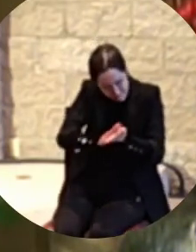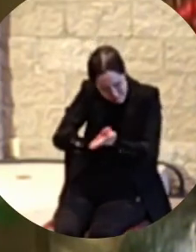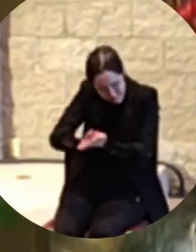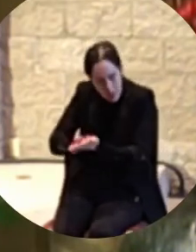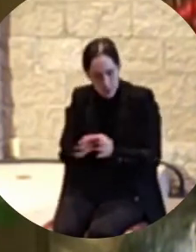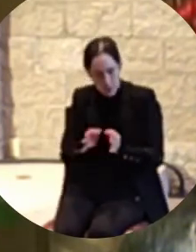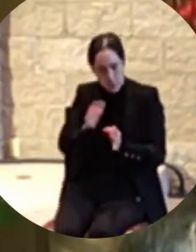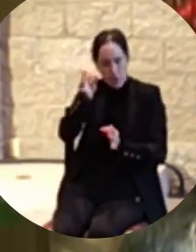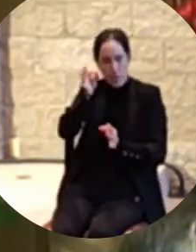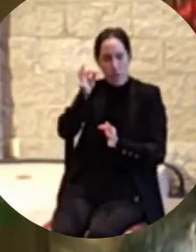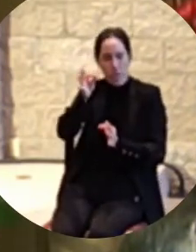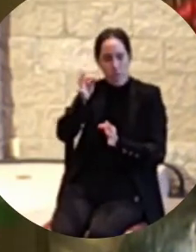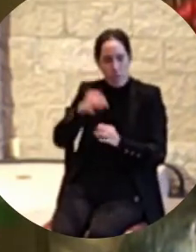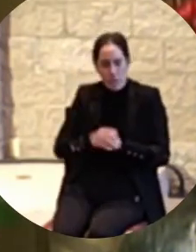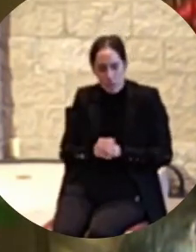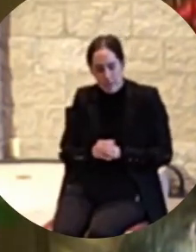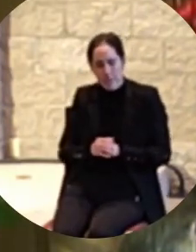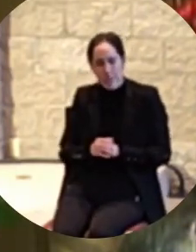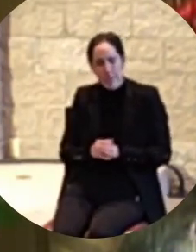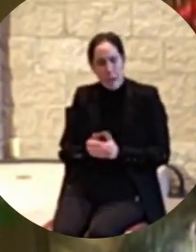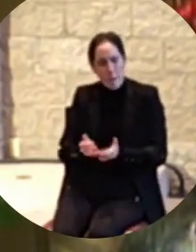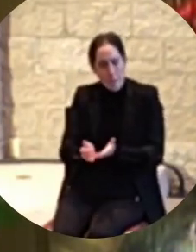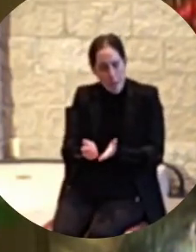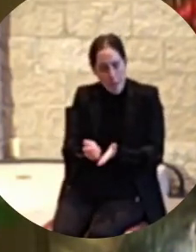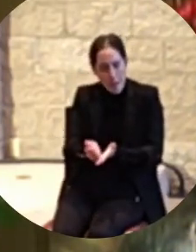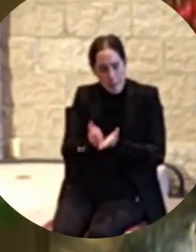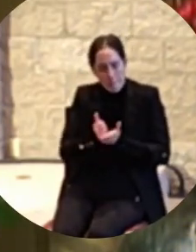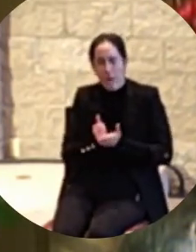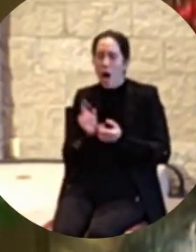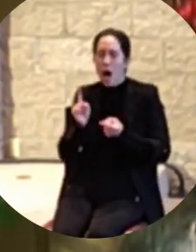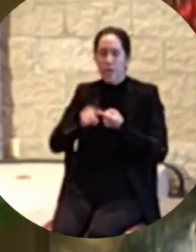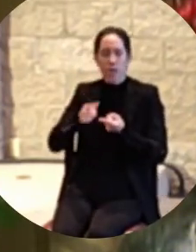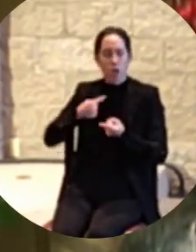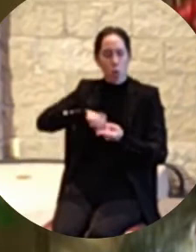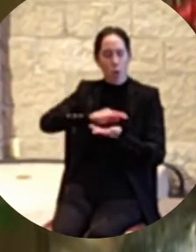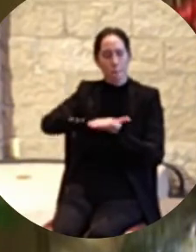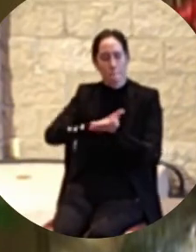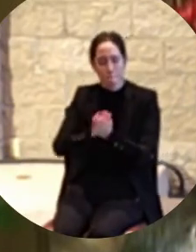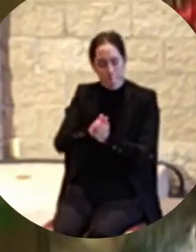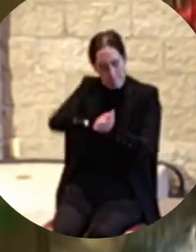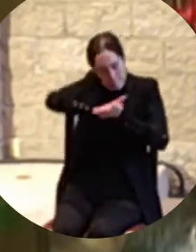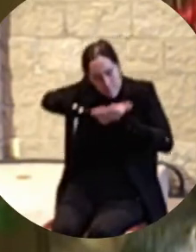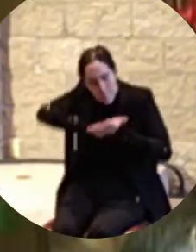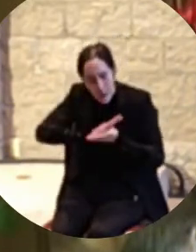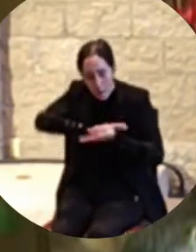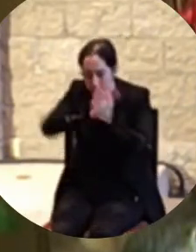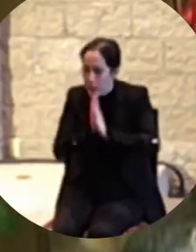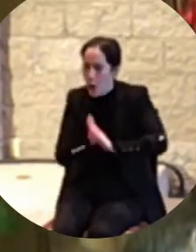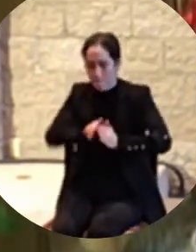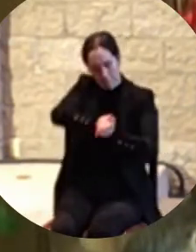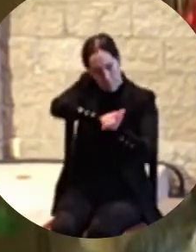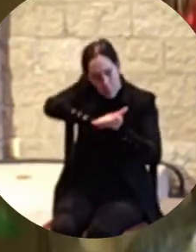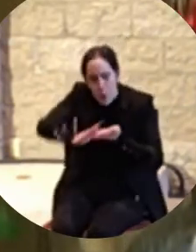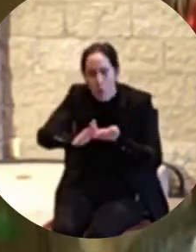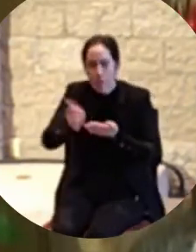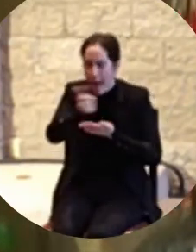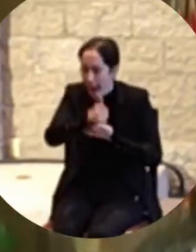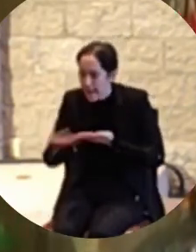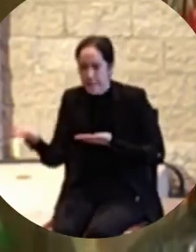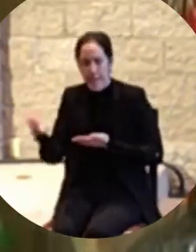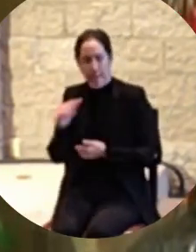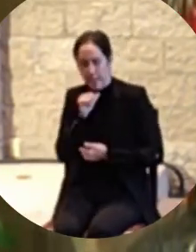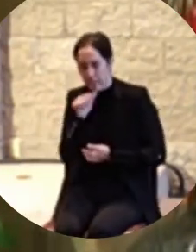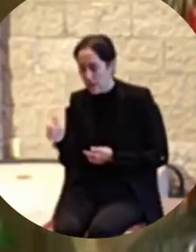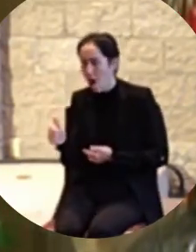not measure up to the Christ standard. Wow. In other words, I don't know about you, but on my spiritual